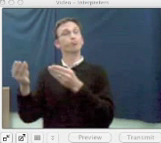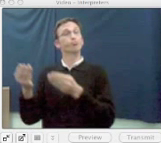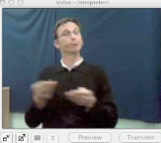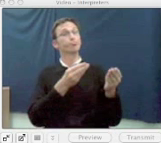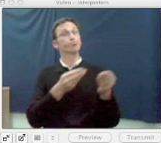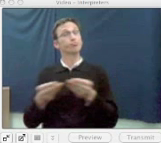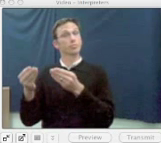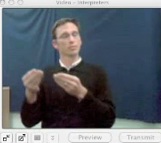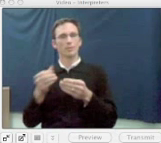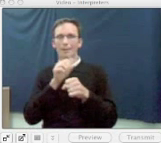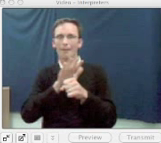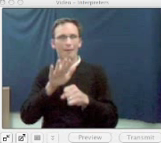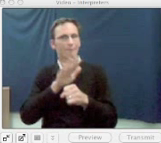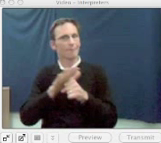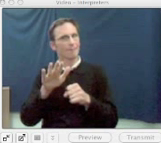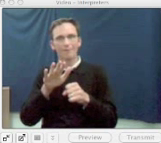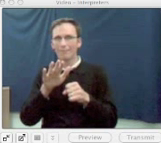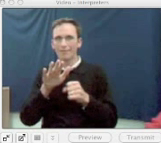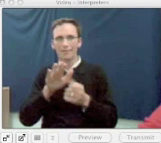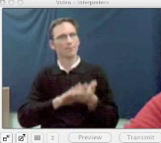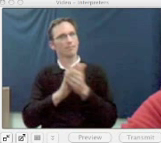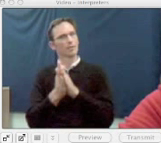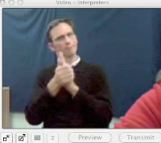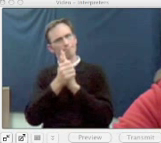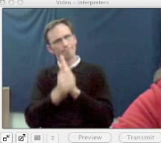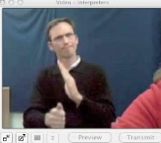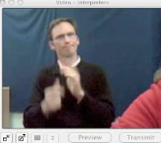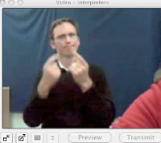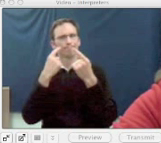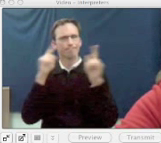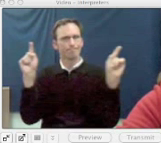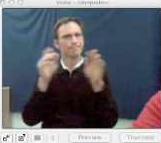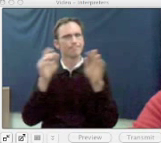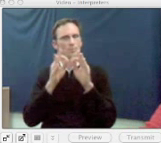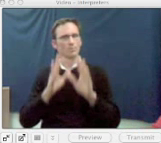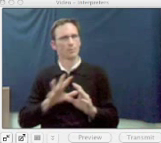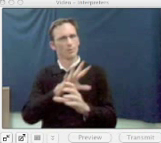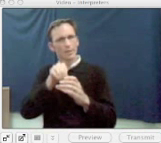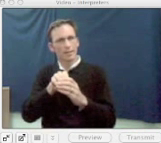don't make an interpreter solely effective in an assignment.